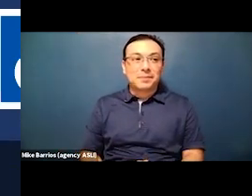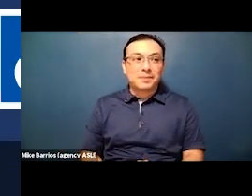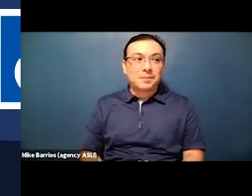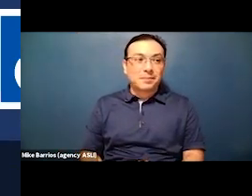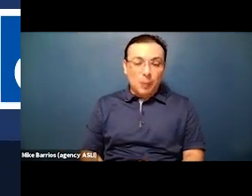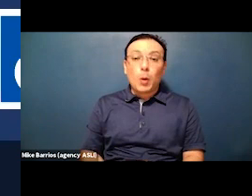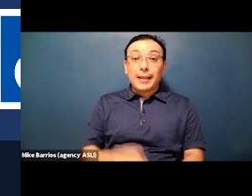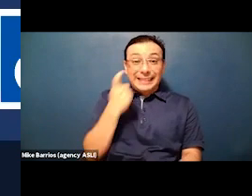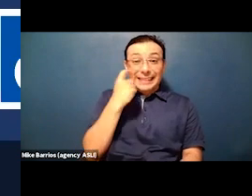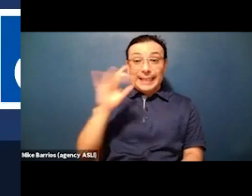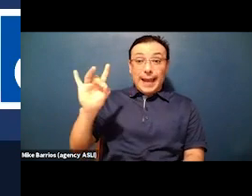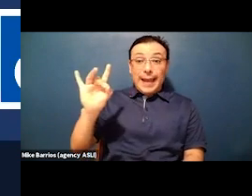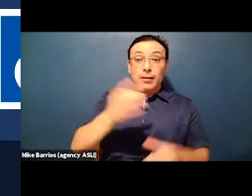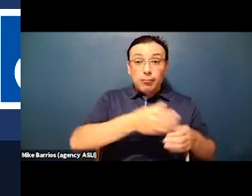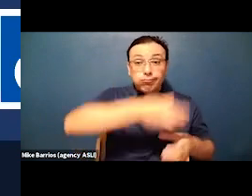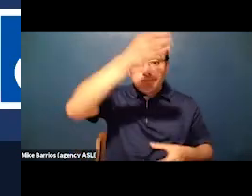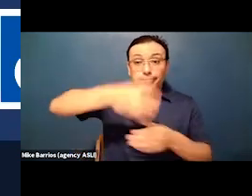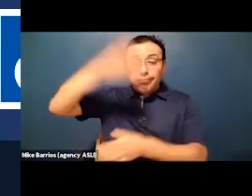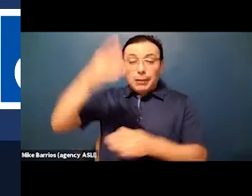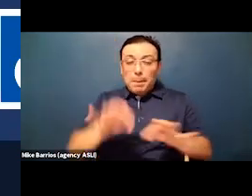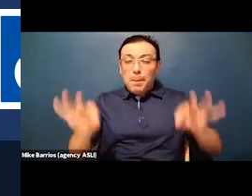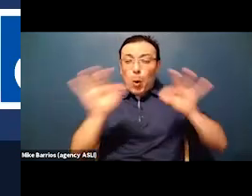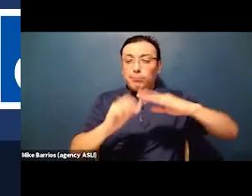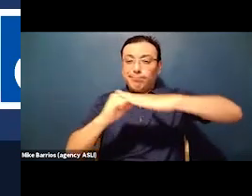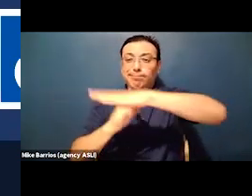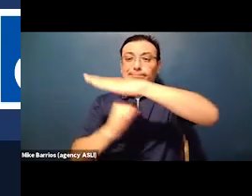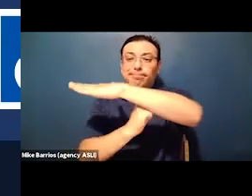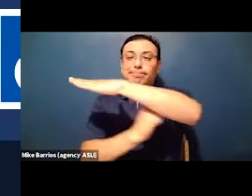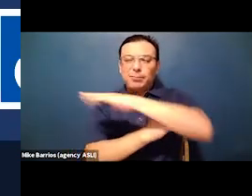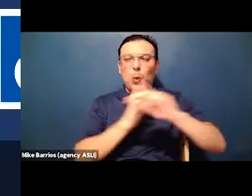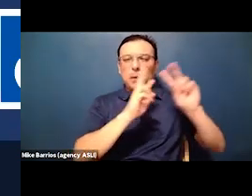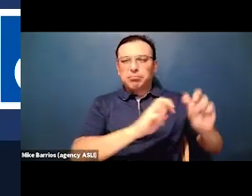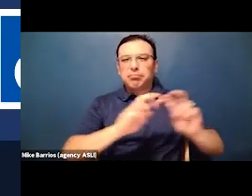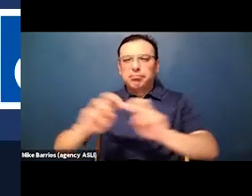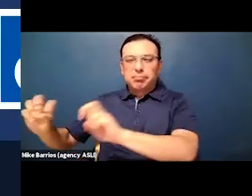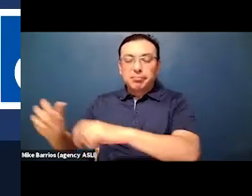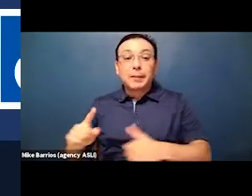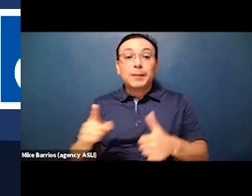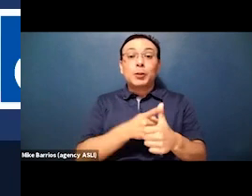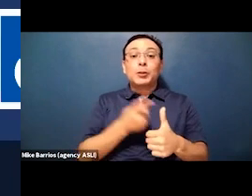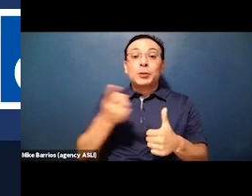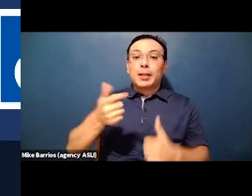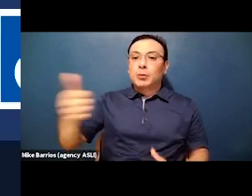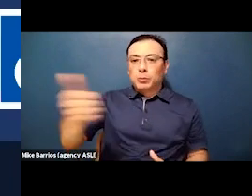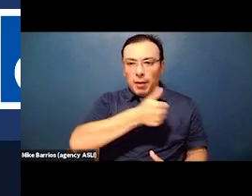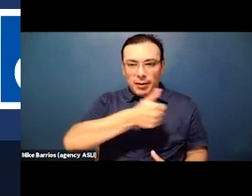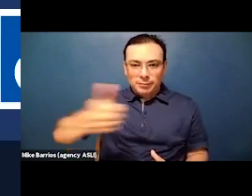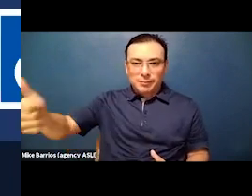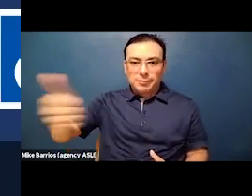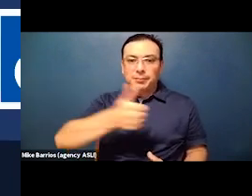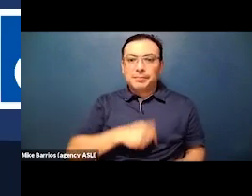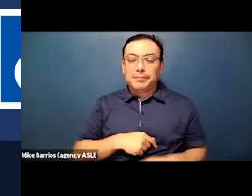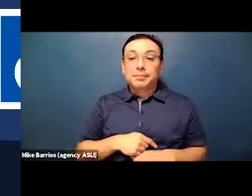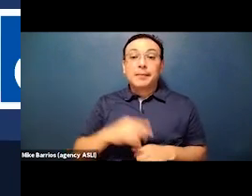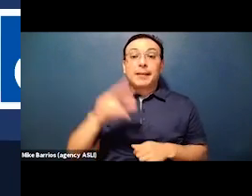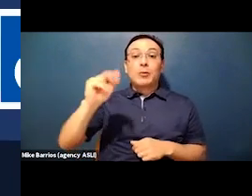pillars here. This is transportation, right? You notice a lot of new accessible stations popping up around the city. Here's